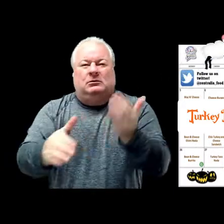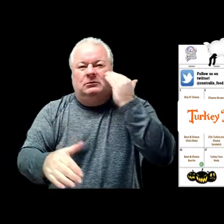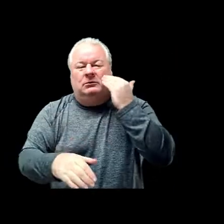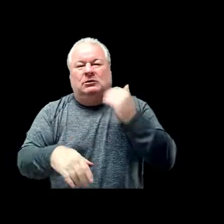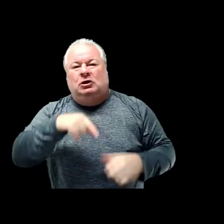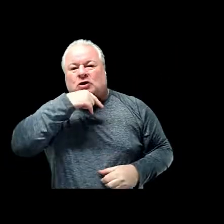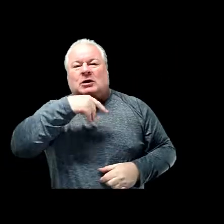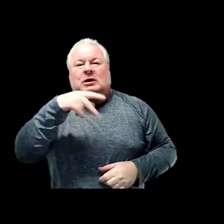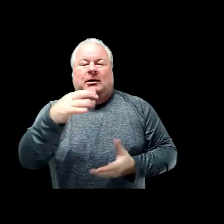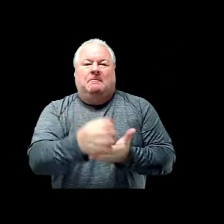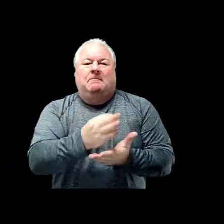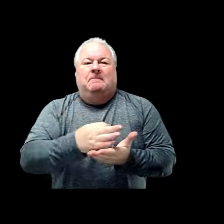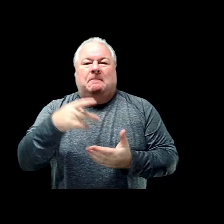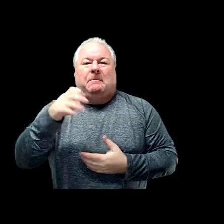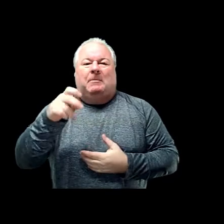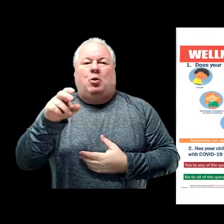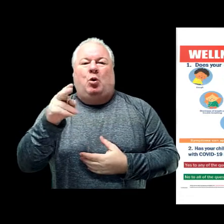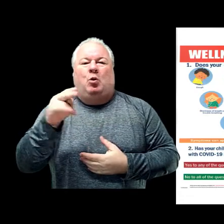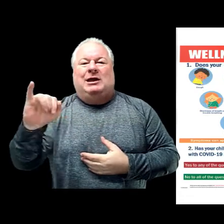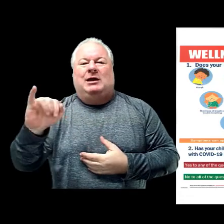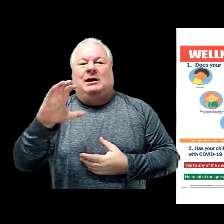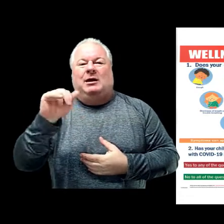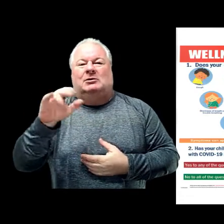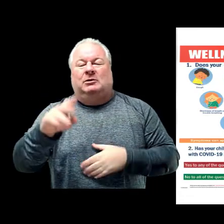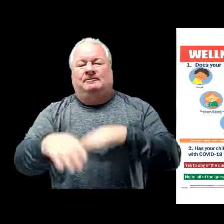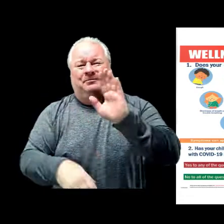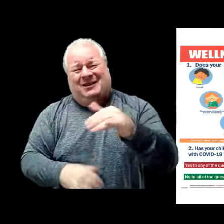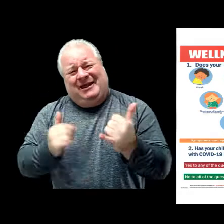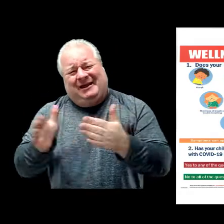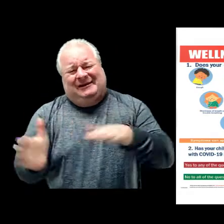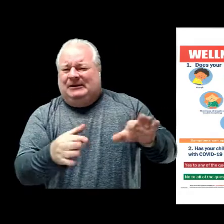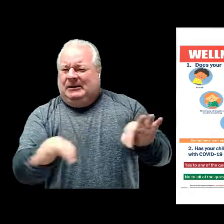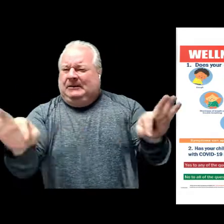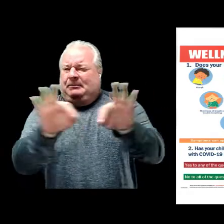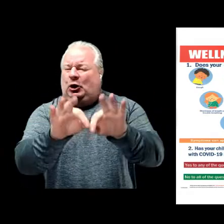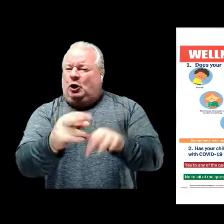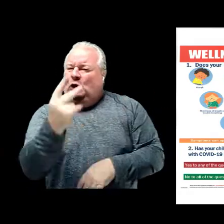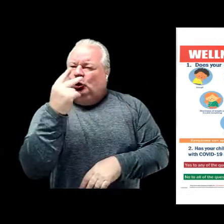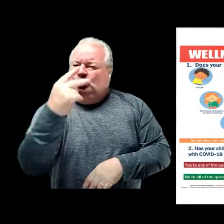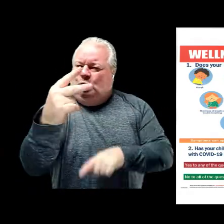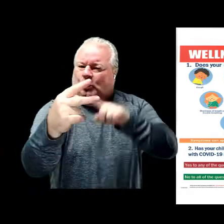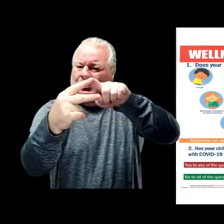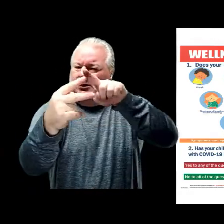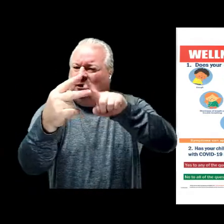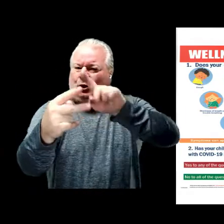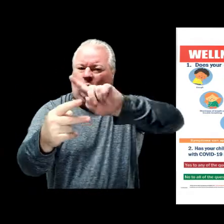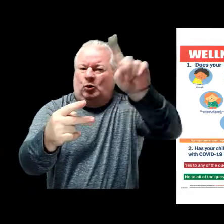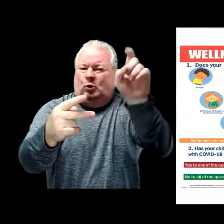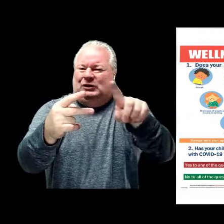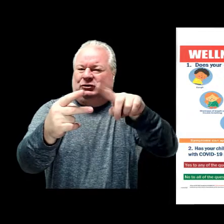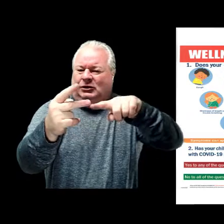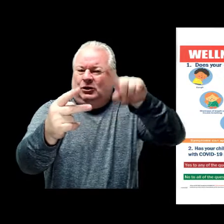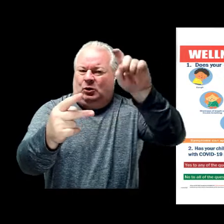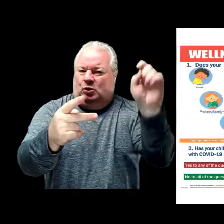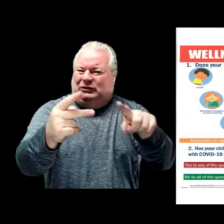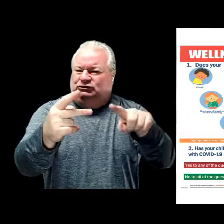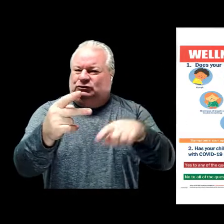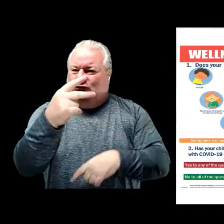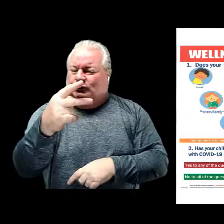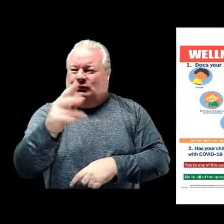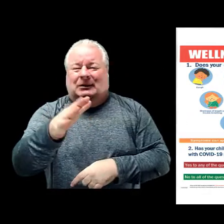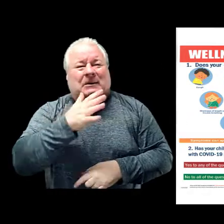calzone. We continue asking 2 questions that I hope that you're asking before you leave your